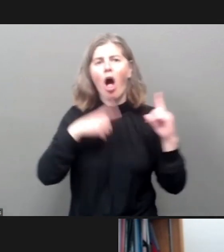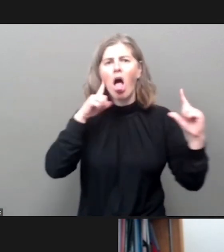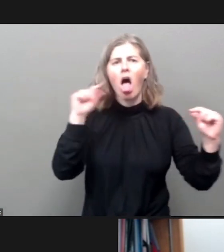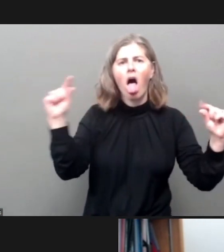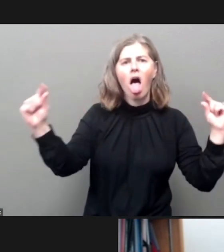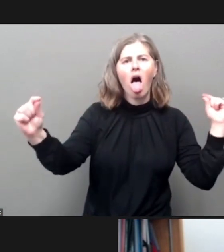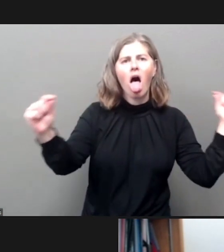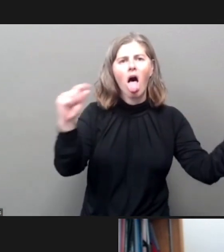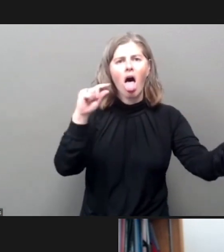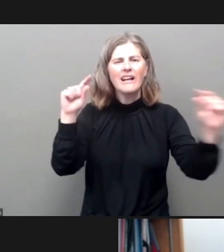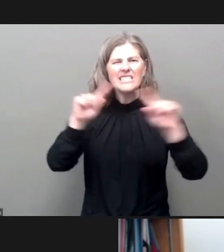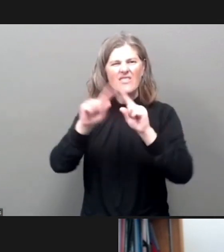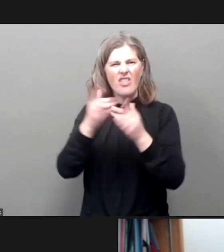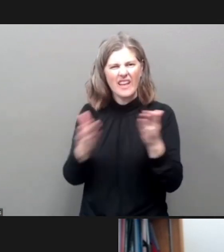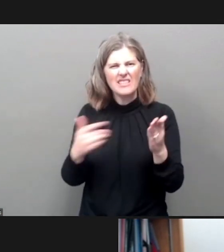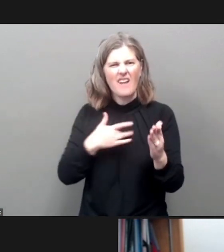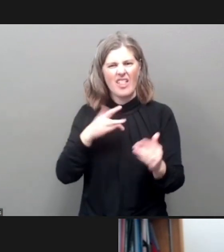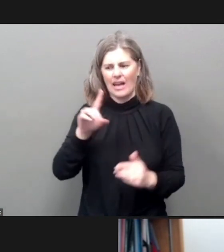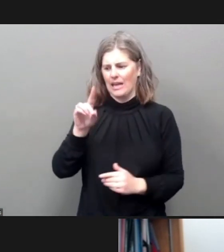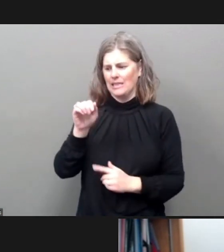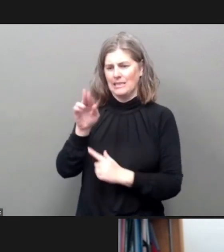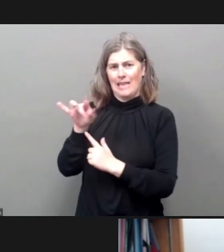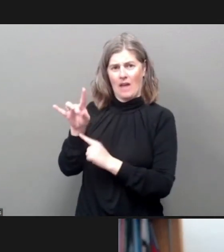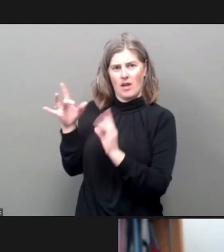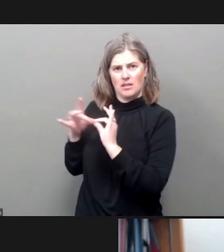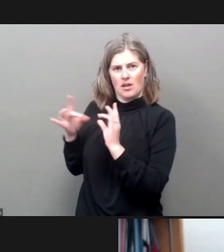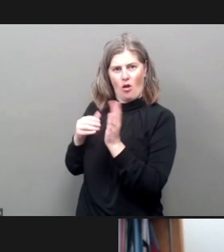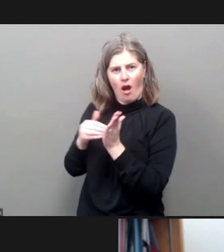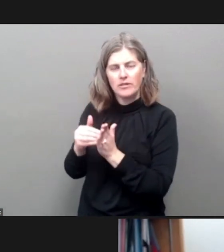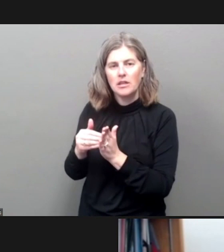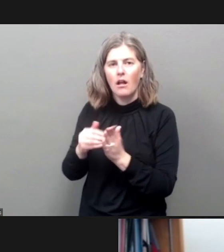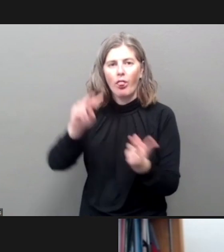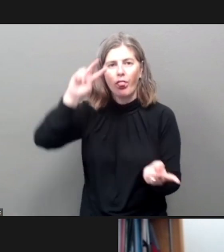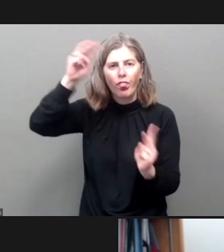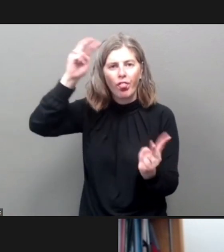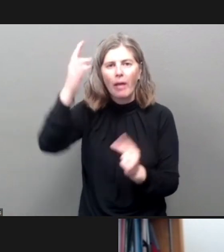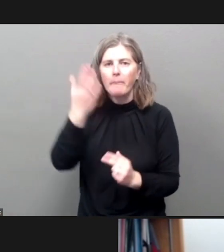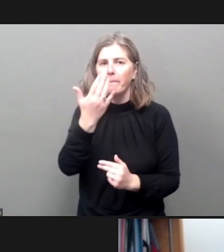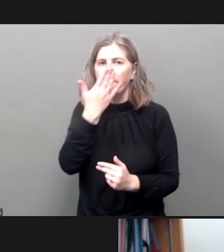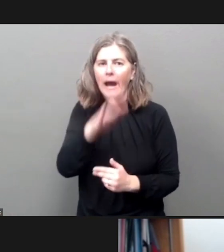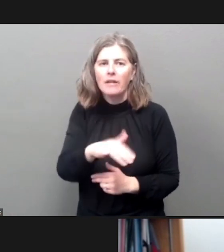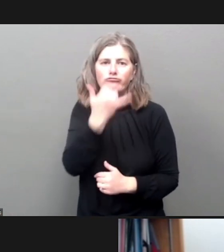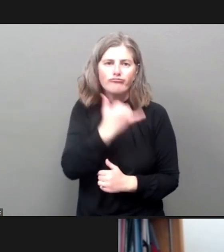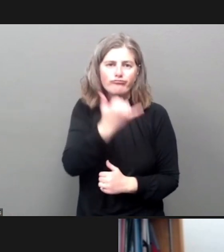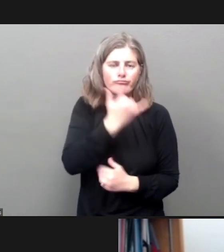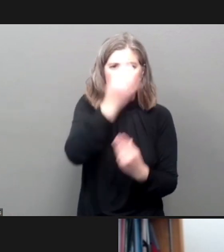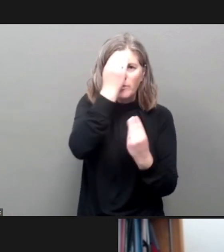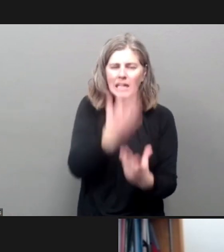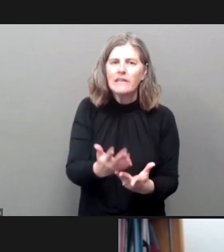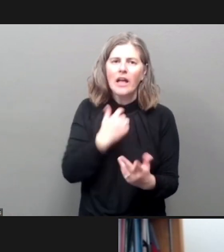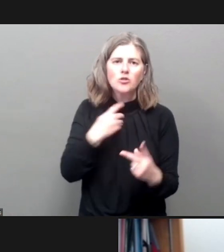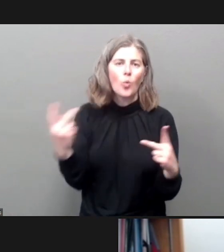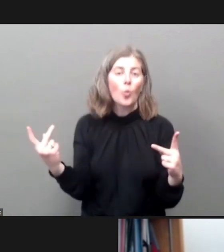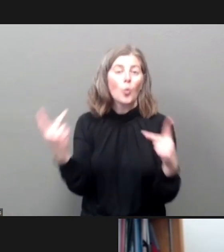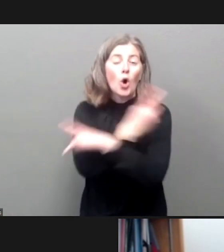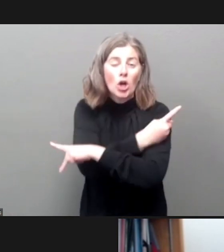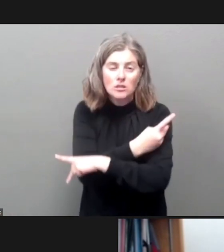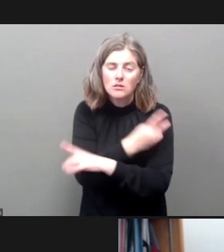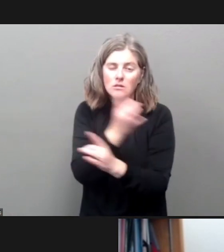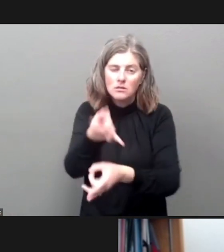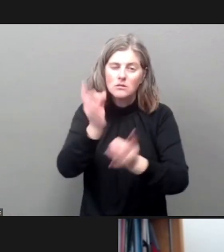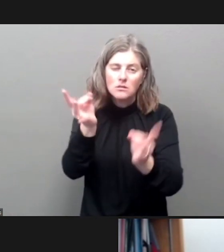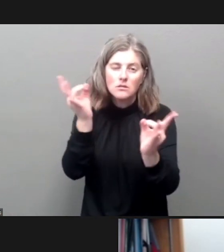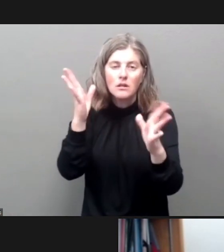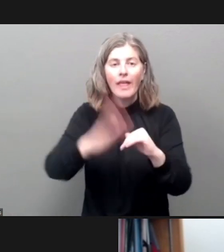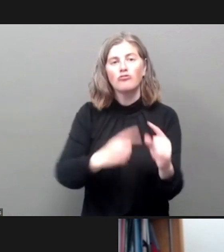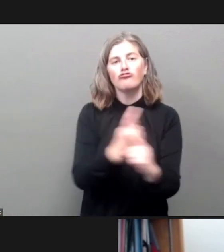And I think David has mentioned this many times, that misinformation is actually one of our biggest pandemics as well, on top of the